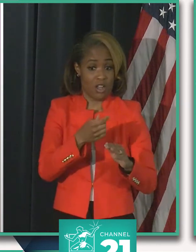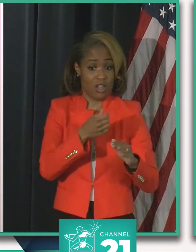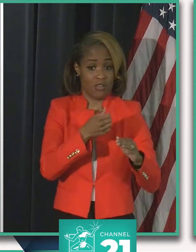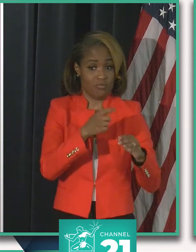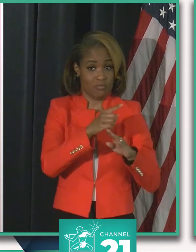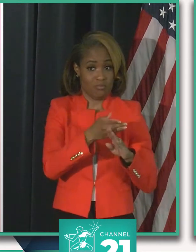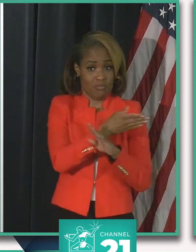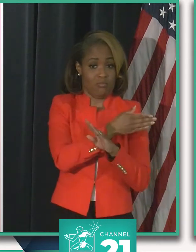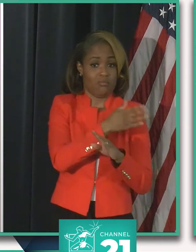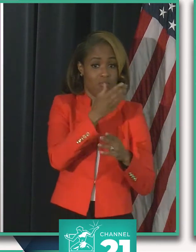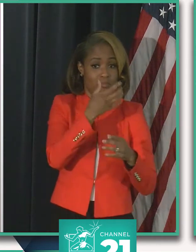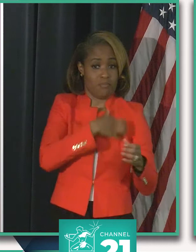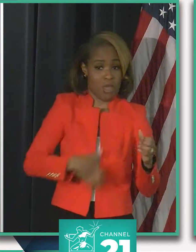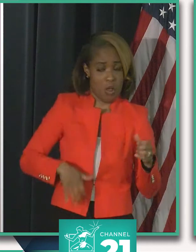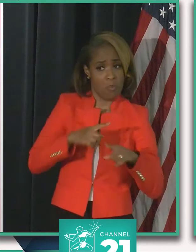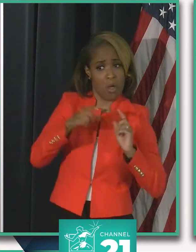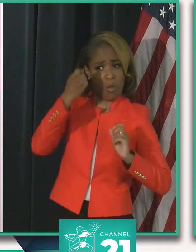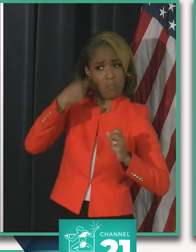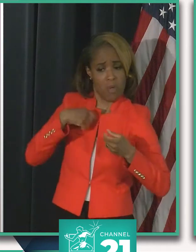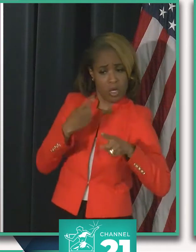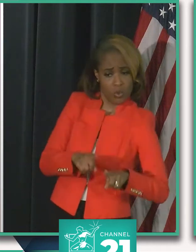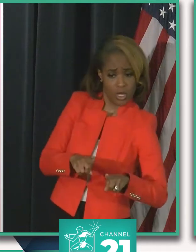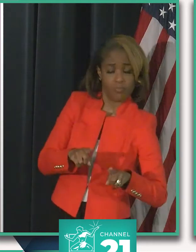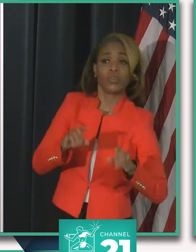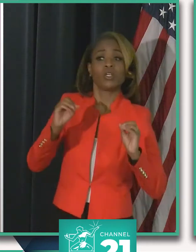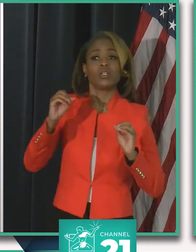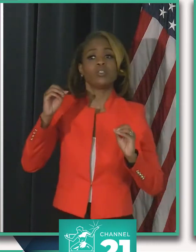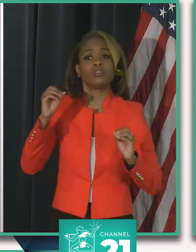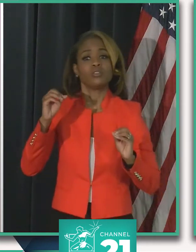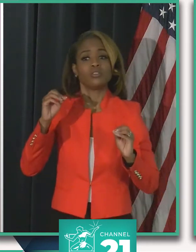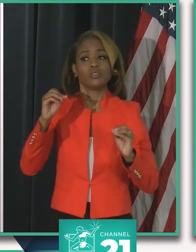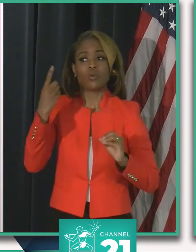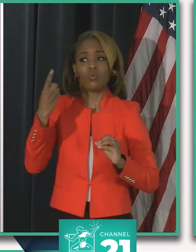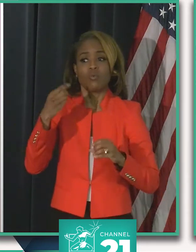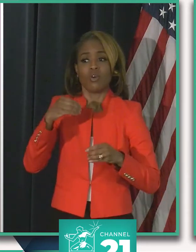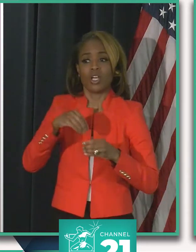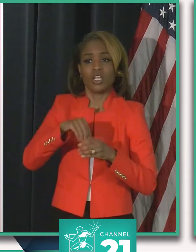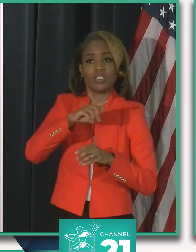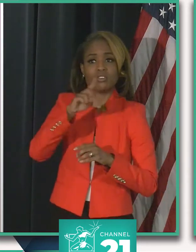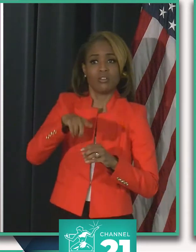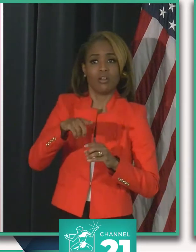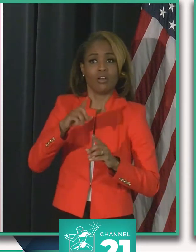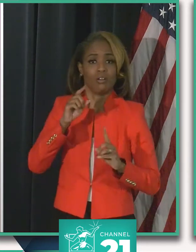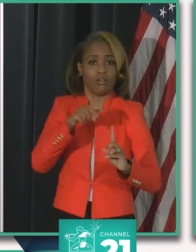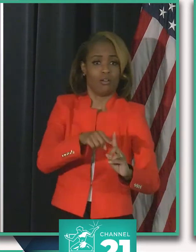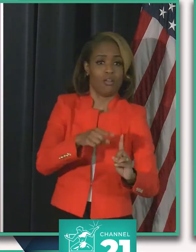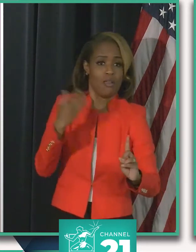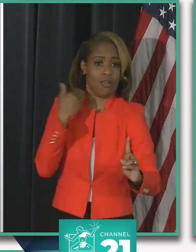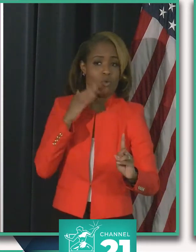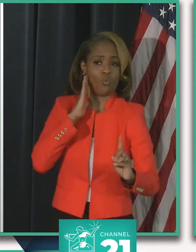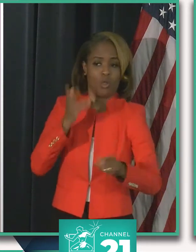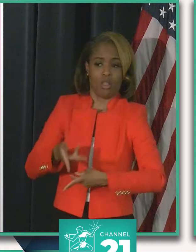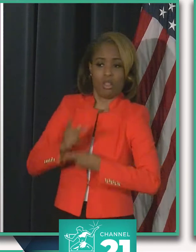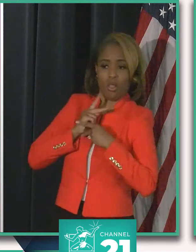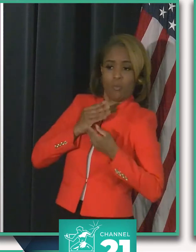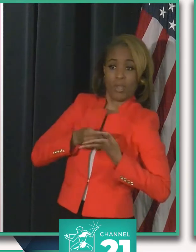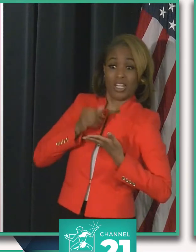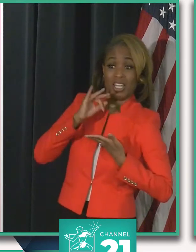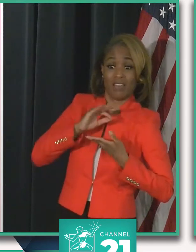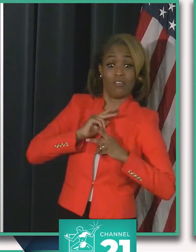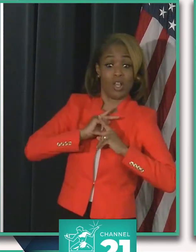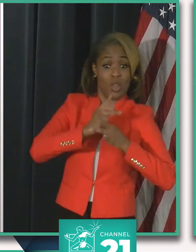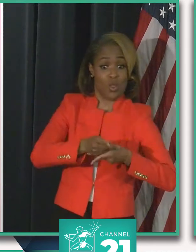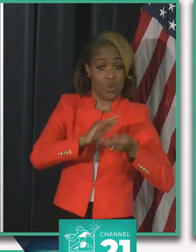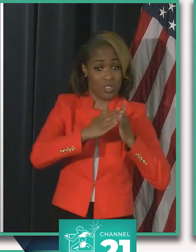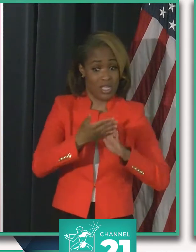I agree with it, was nobody, when as Detroit headed into bankruptcy, would have loaned the city money. If you loaned the city money, it